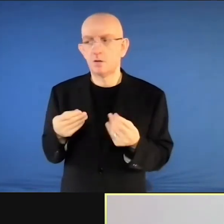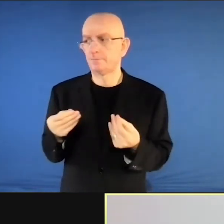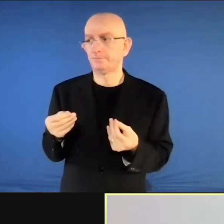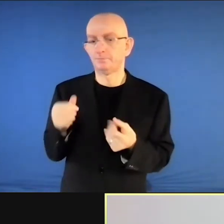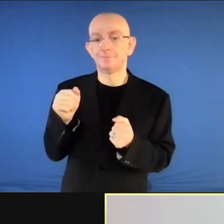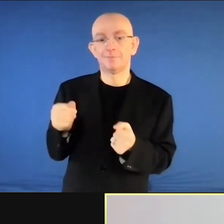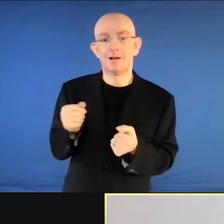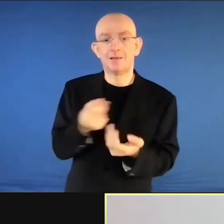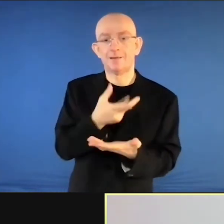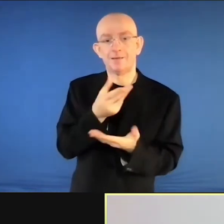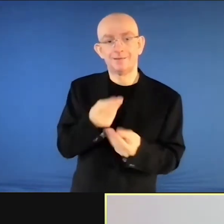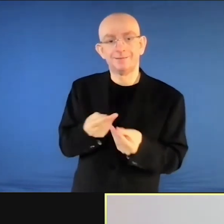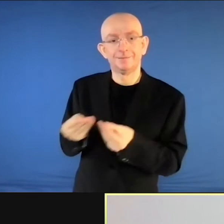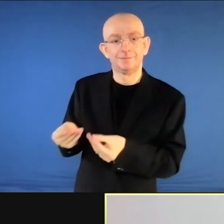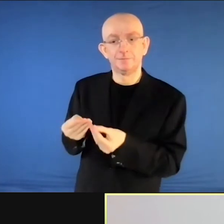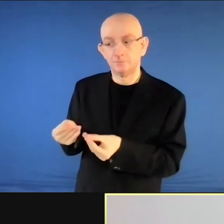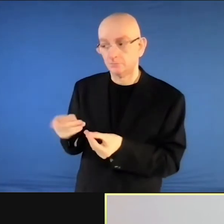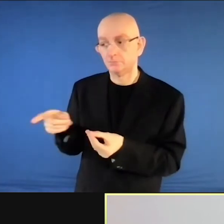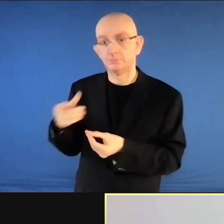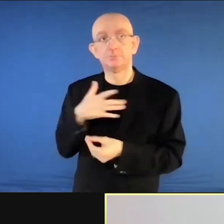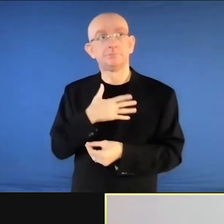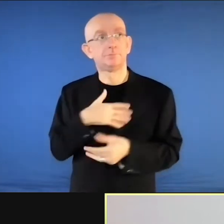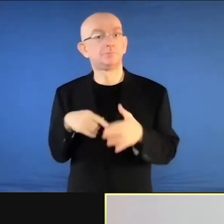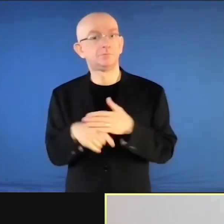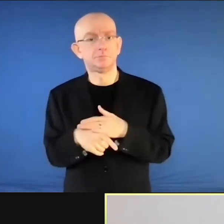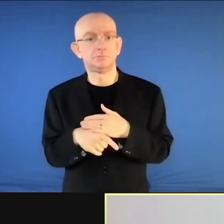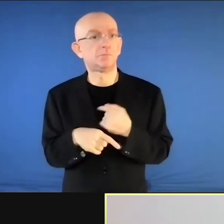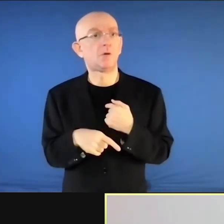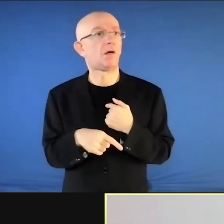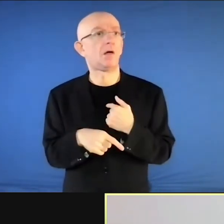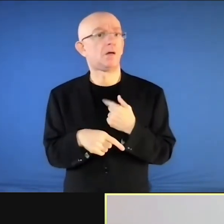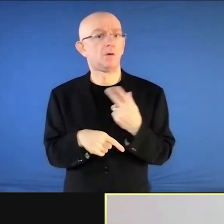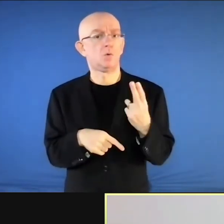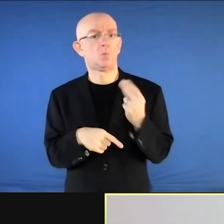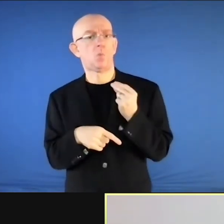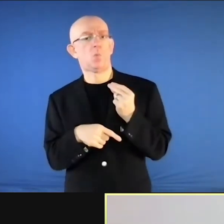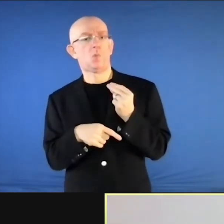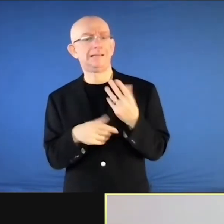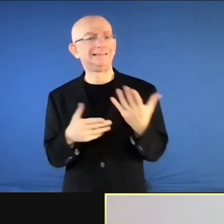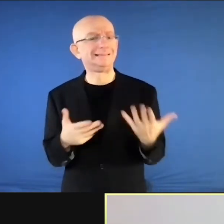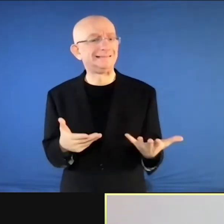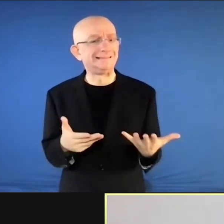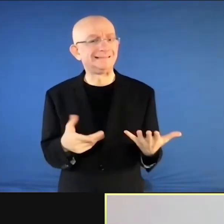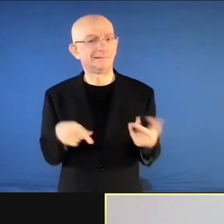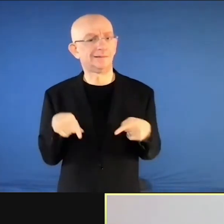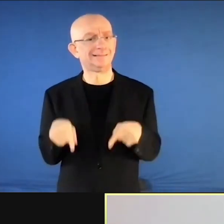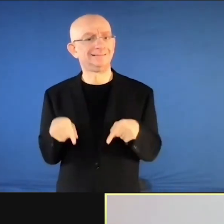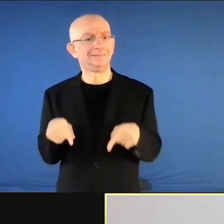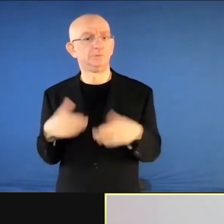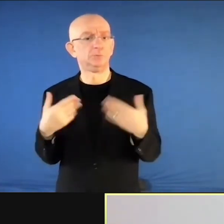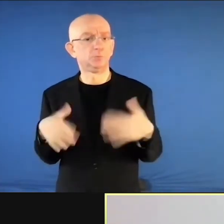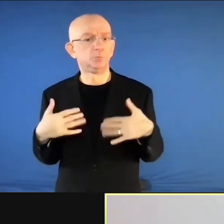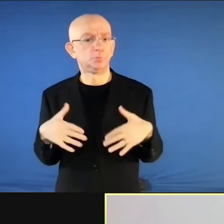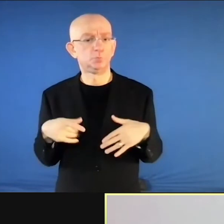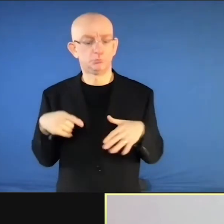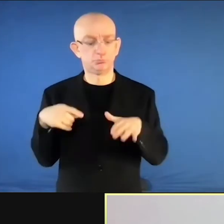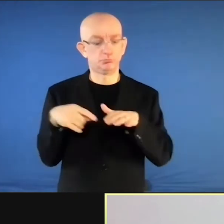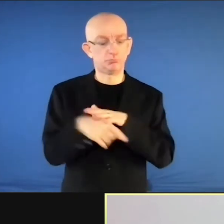things within the refugee camps, and there are also those part of things that I also share with the refugees. Yeah.